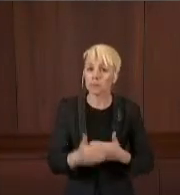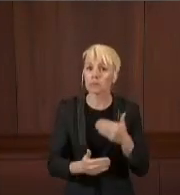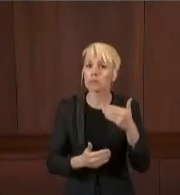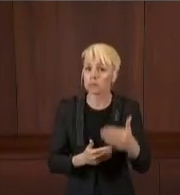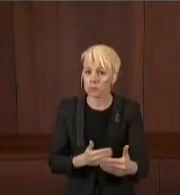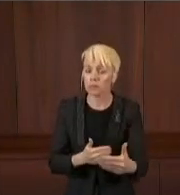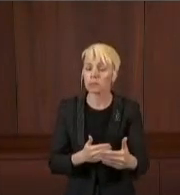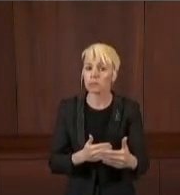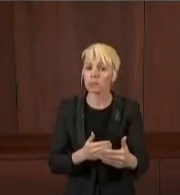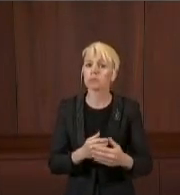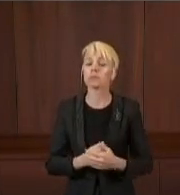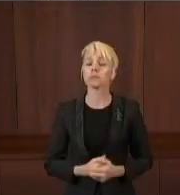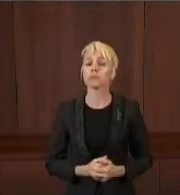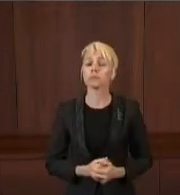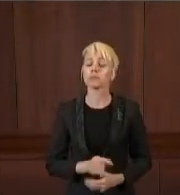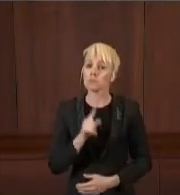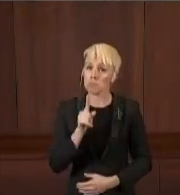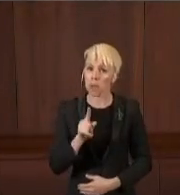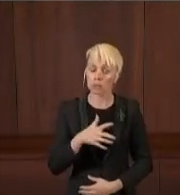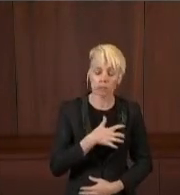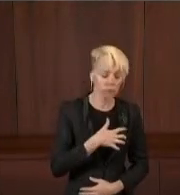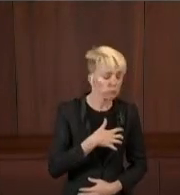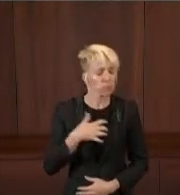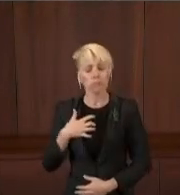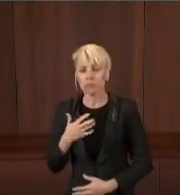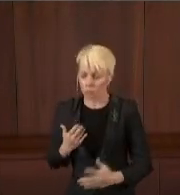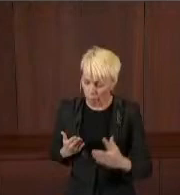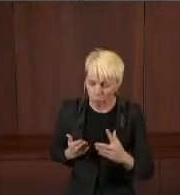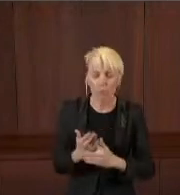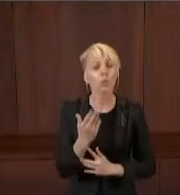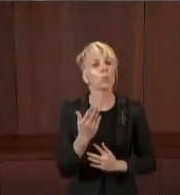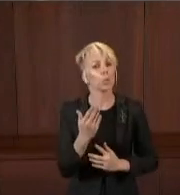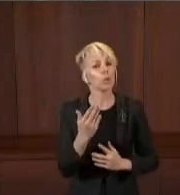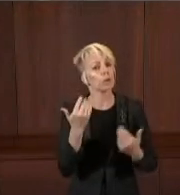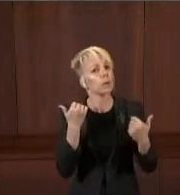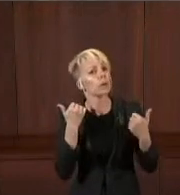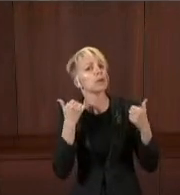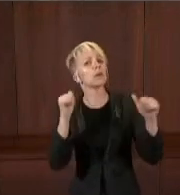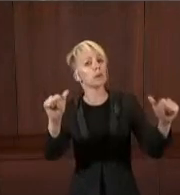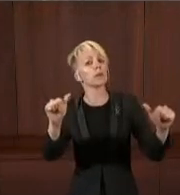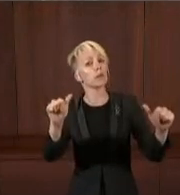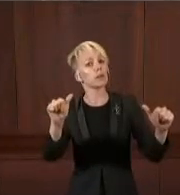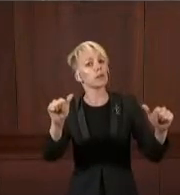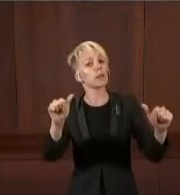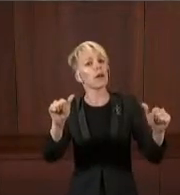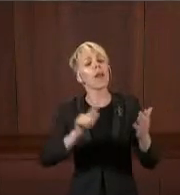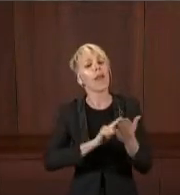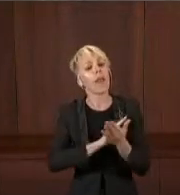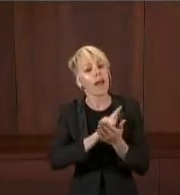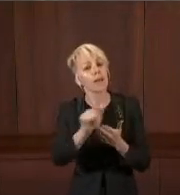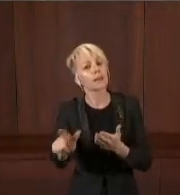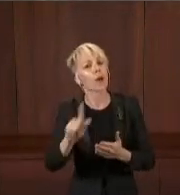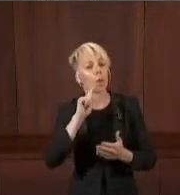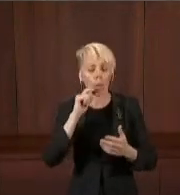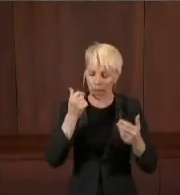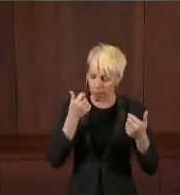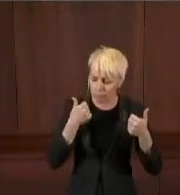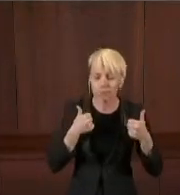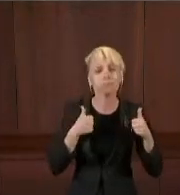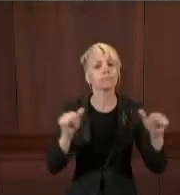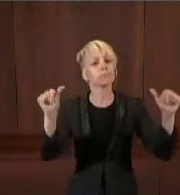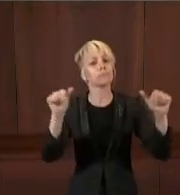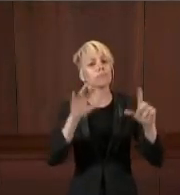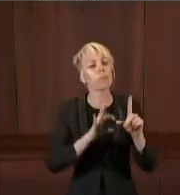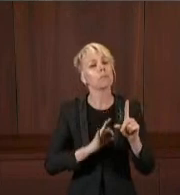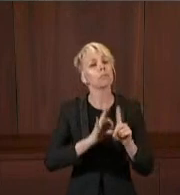in the knowledge that our determination will once again prevail to lead us into more prosperous times, just as